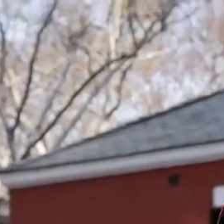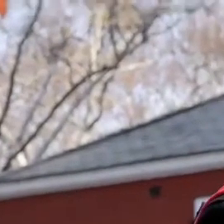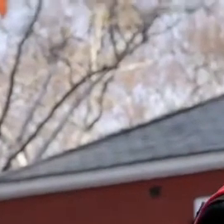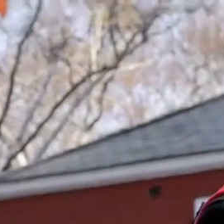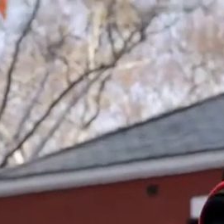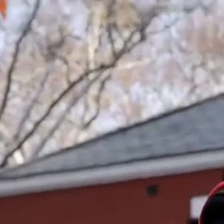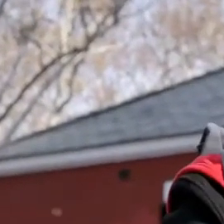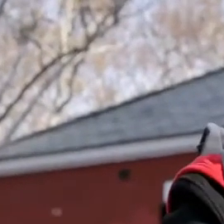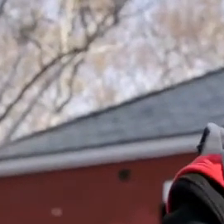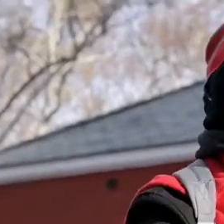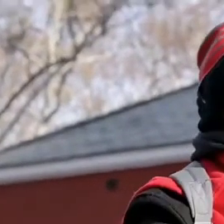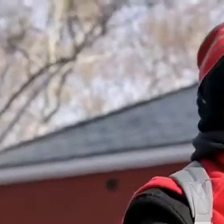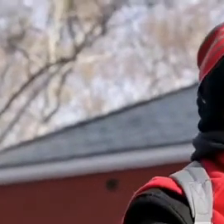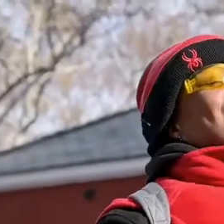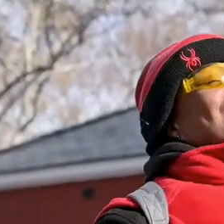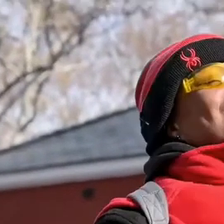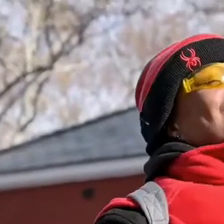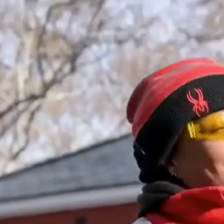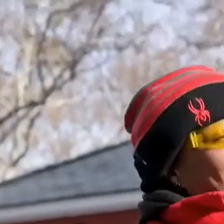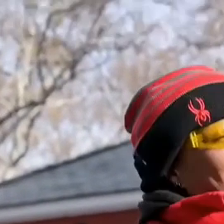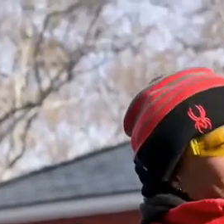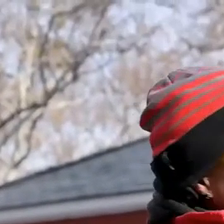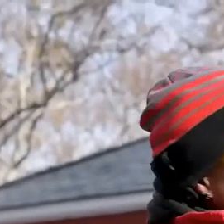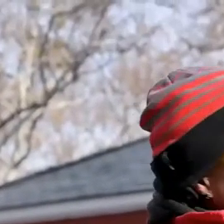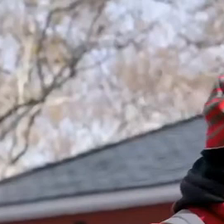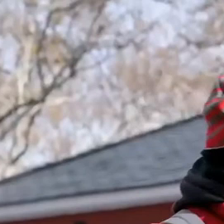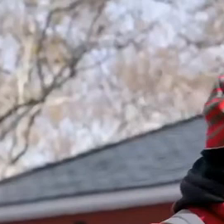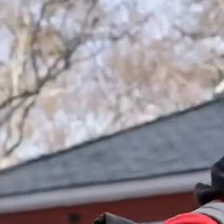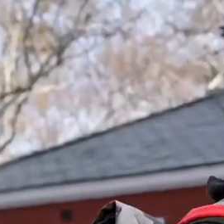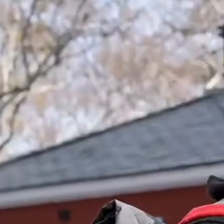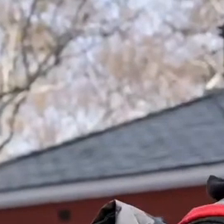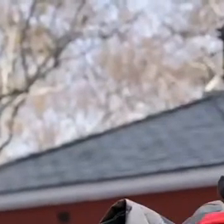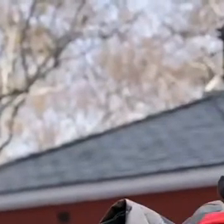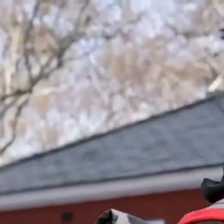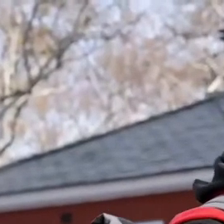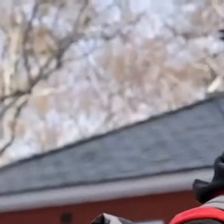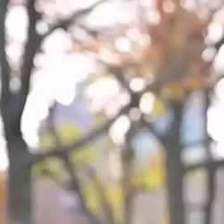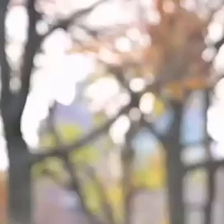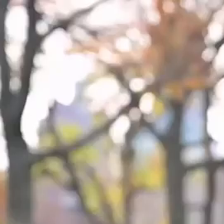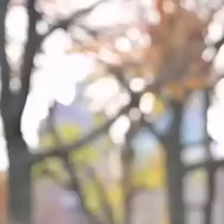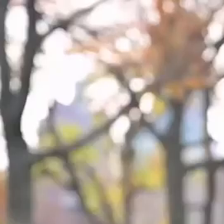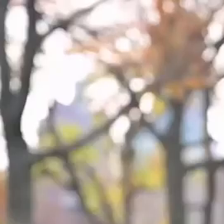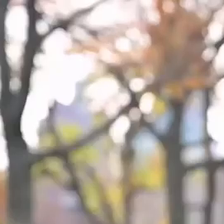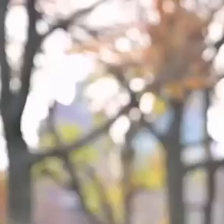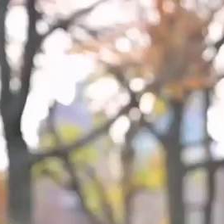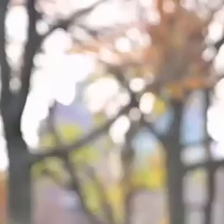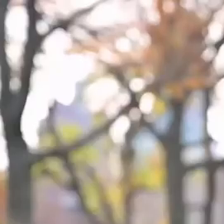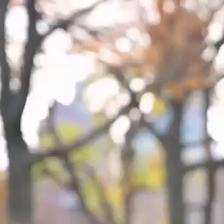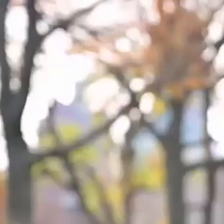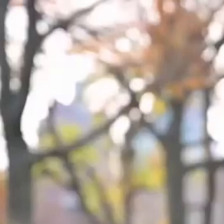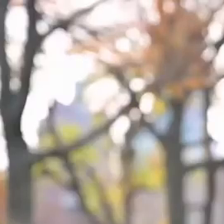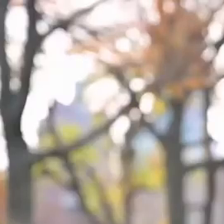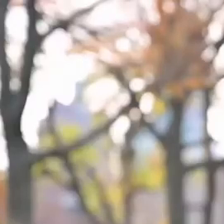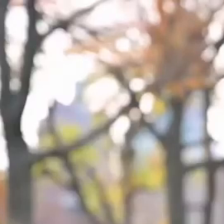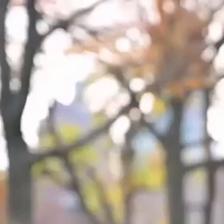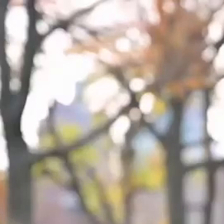let him hug me because I know it was genuine. And he said, I'm staying, and thank you so much. Sometimes all they want is somebody to talk to, and